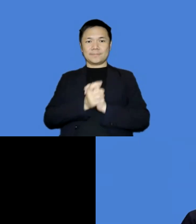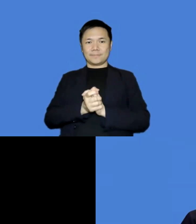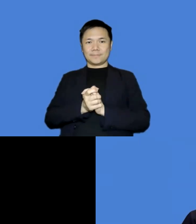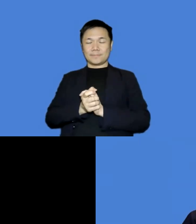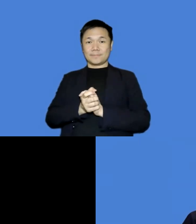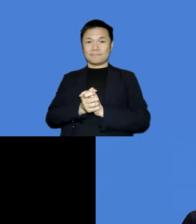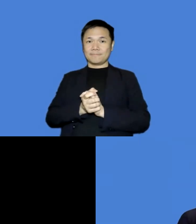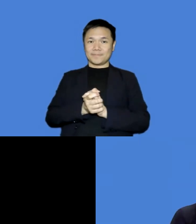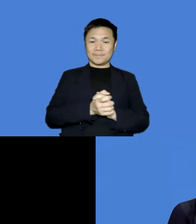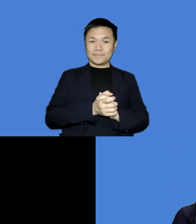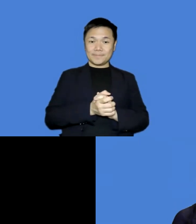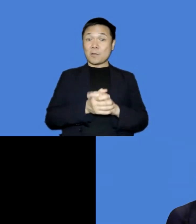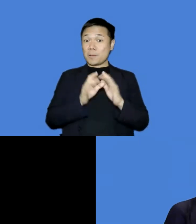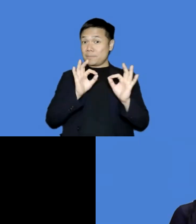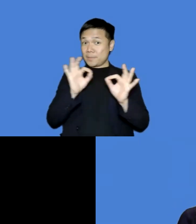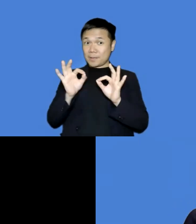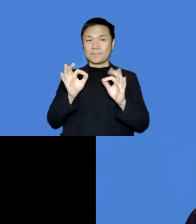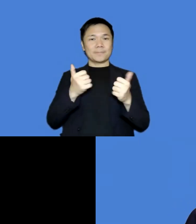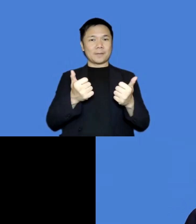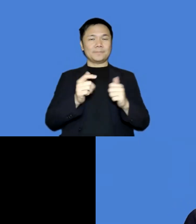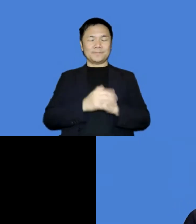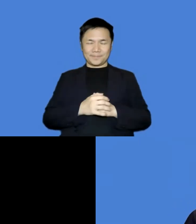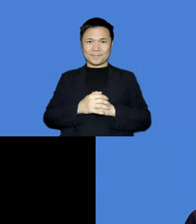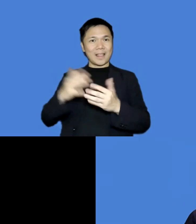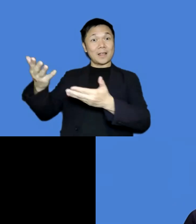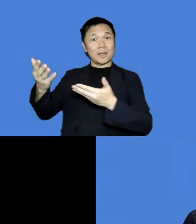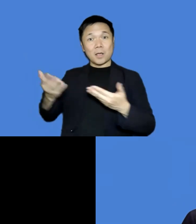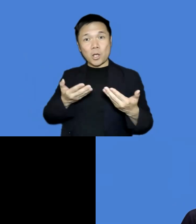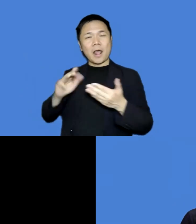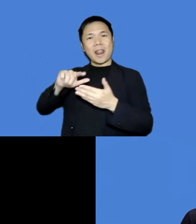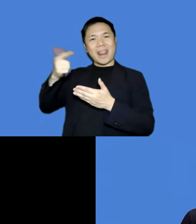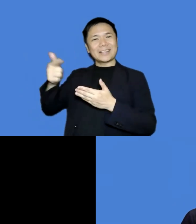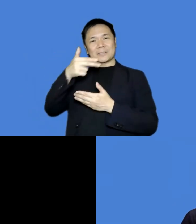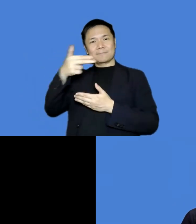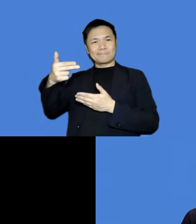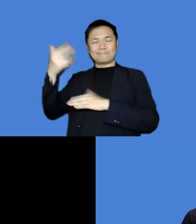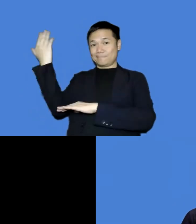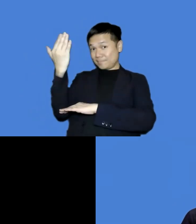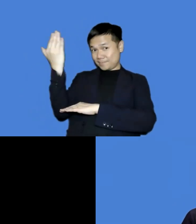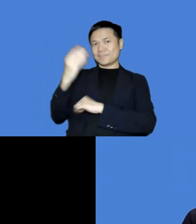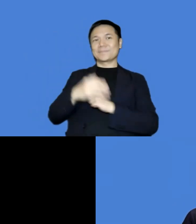With that, I would like to welcome our next speaker,